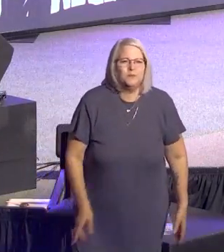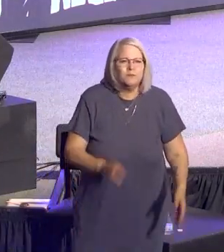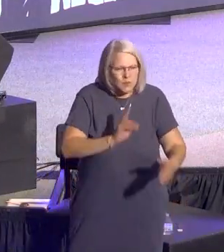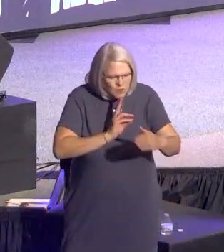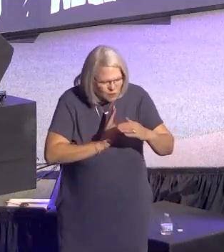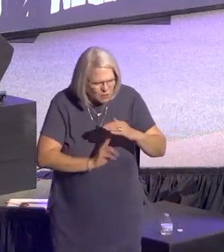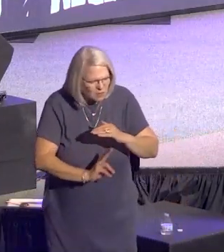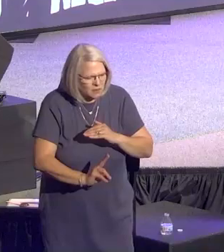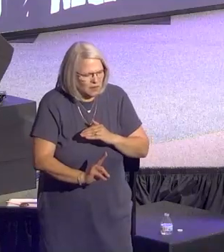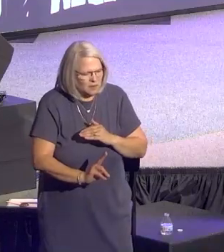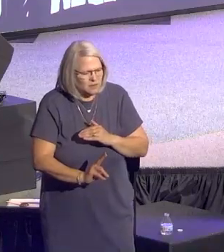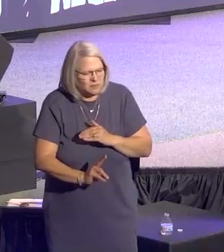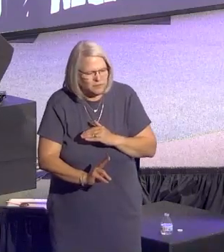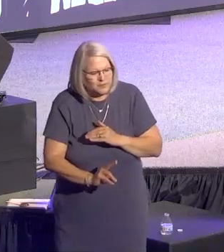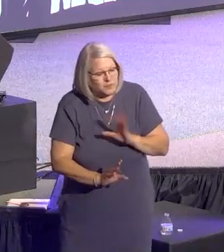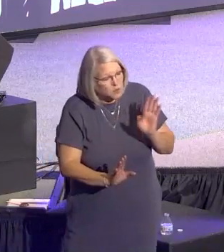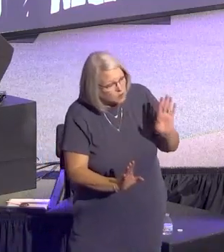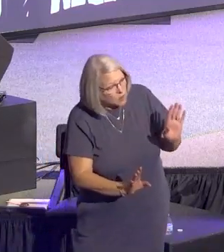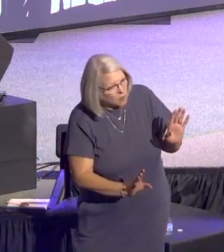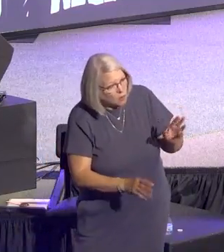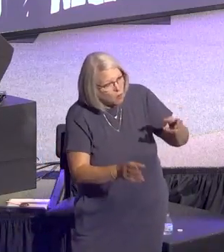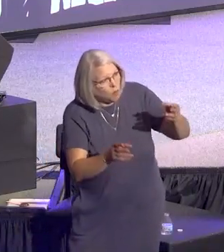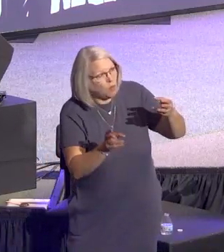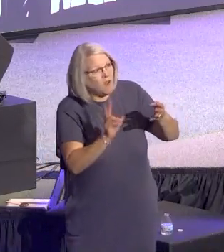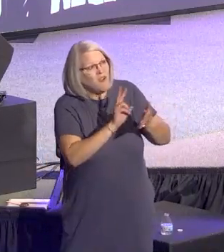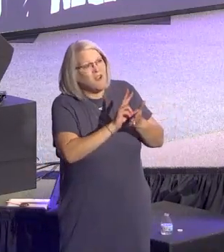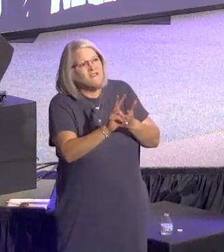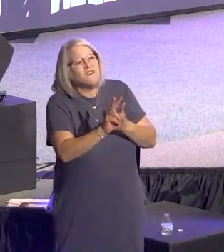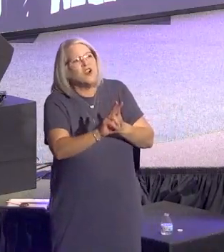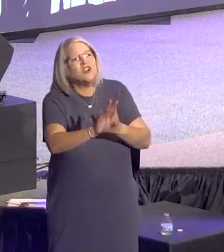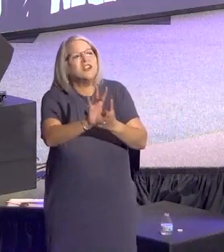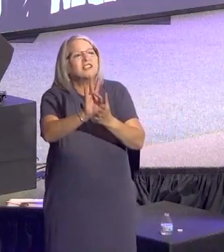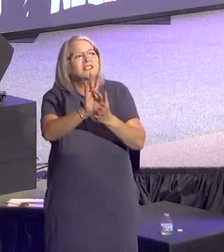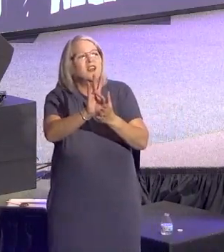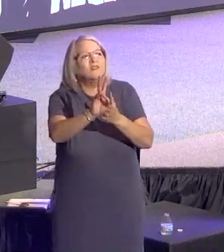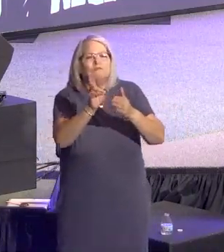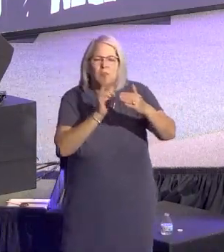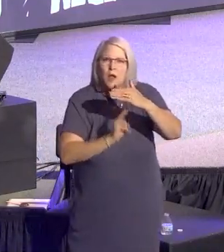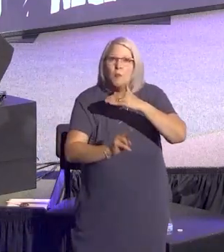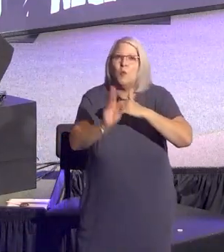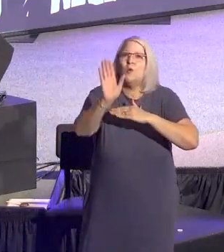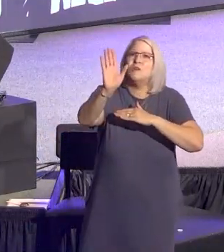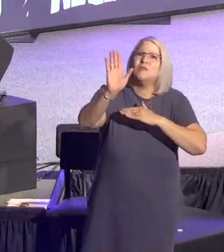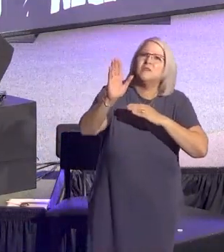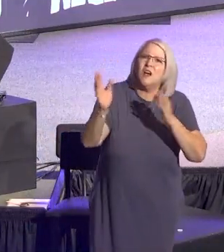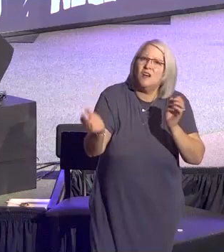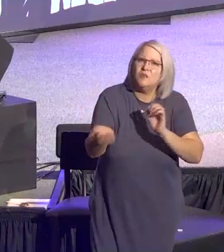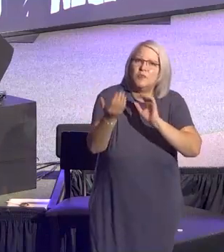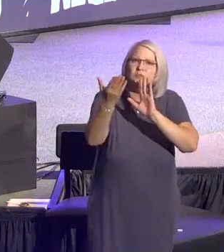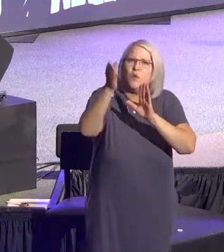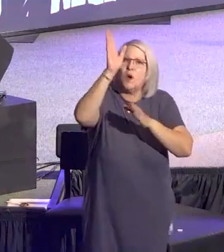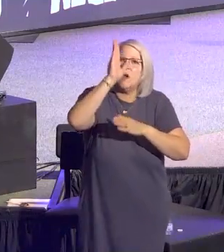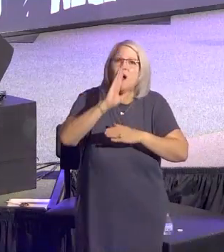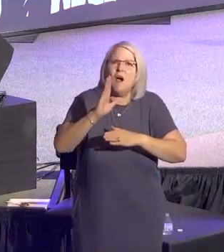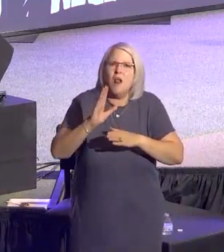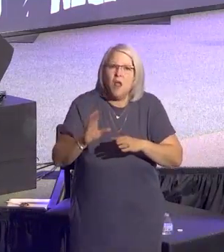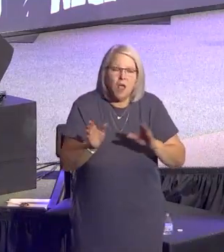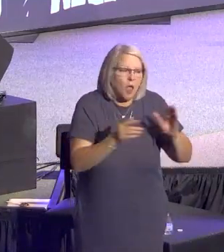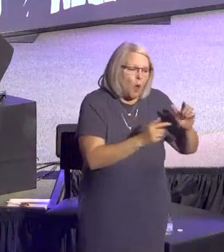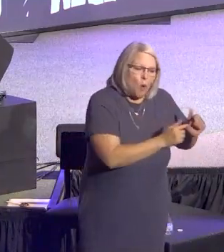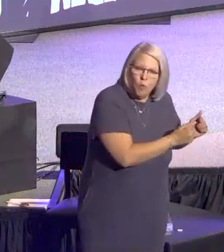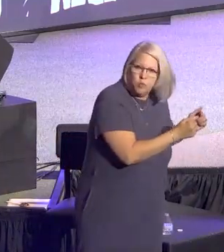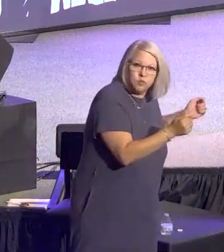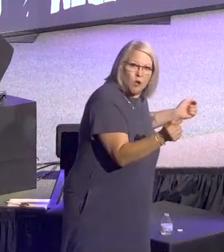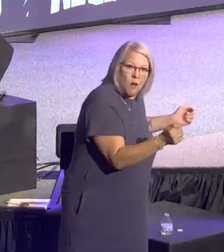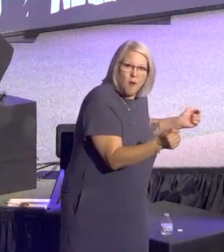Humility. So, verse 7, humble yourselves before God. Resist the devil and he will flee from you.